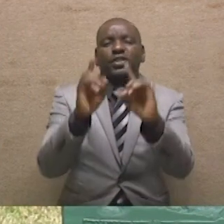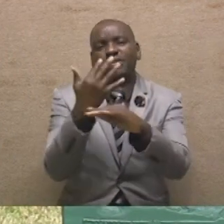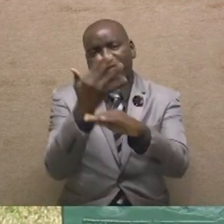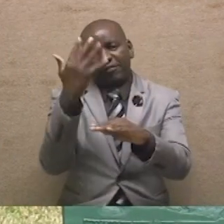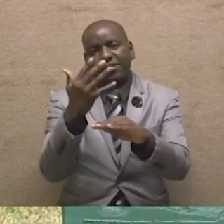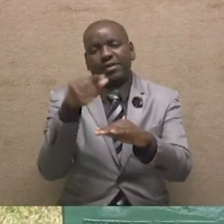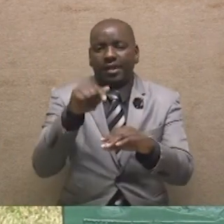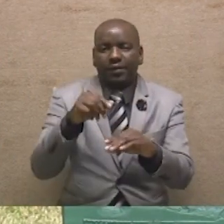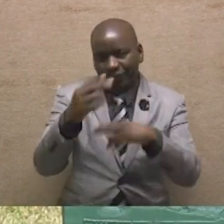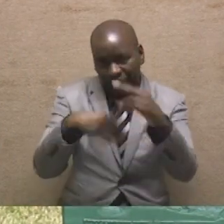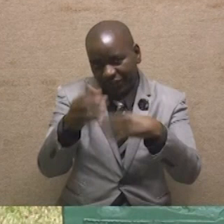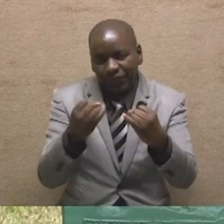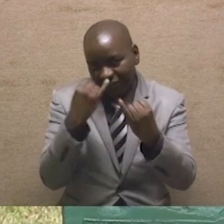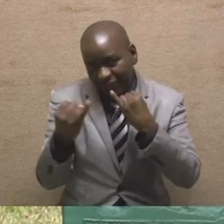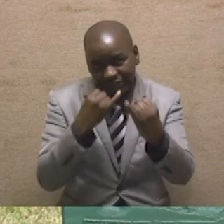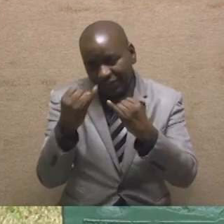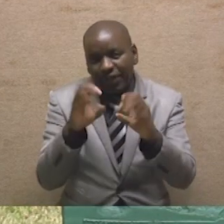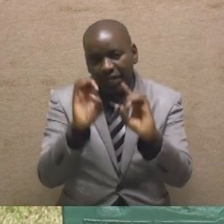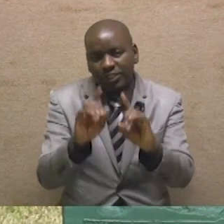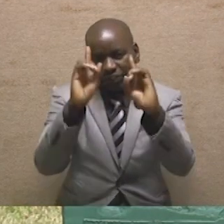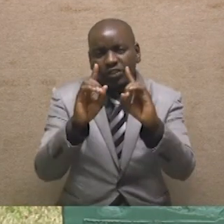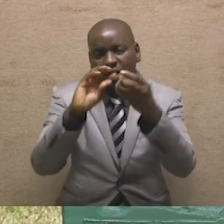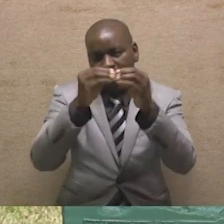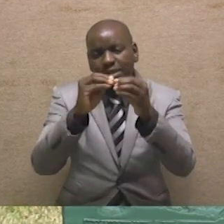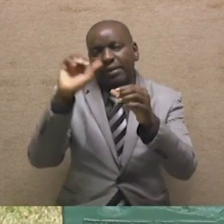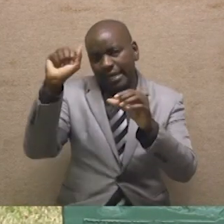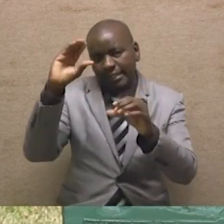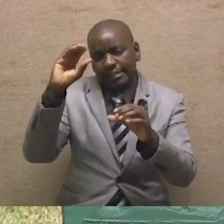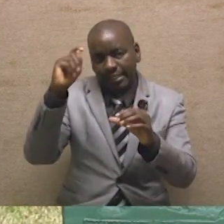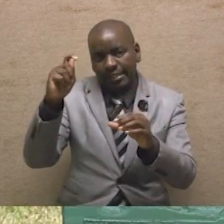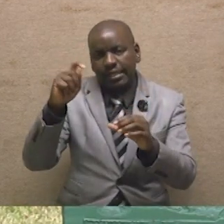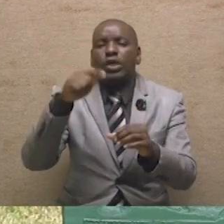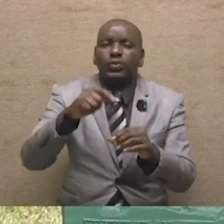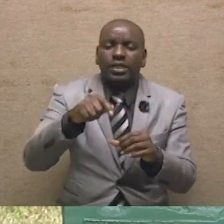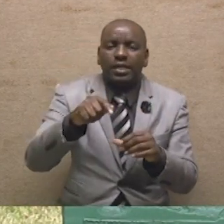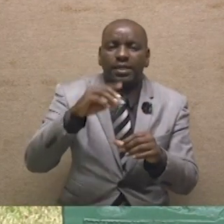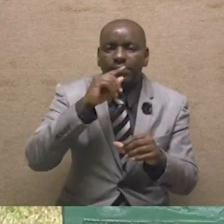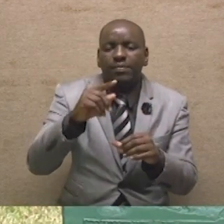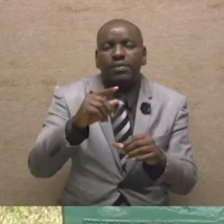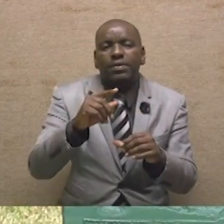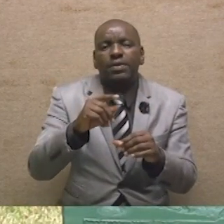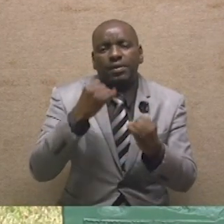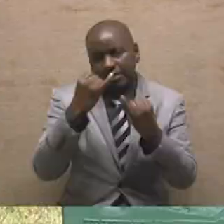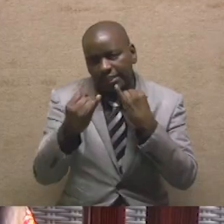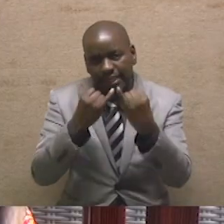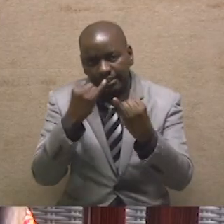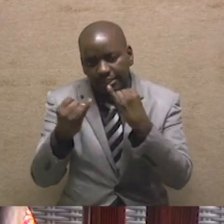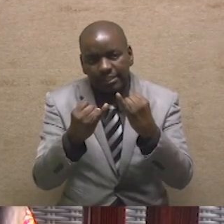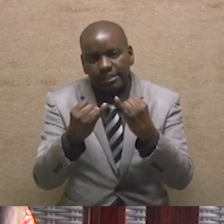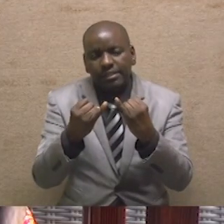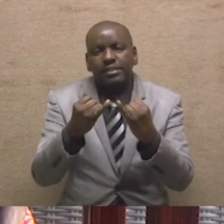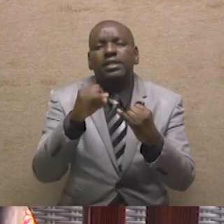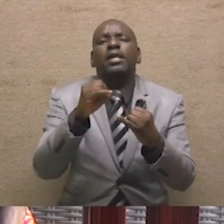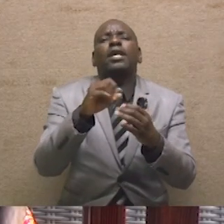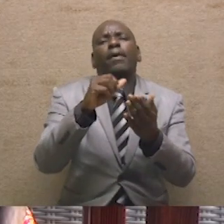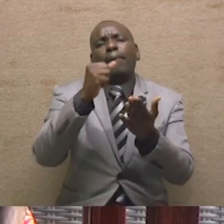Welcome to Education 1.5, whereby we continue our discussion on the Education Amendment Act. And today we are discussing